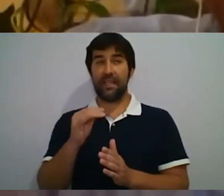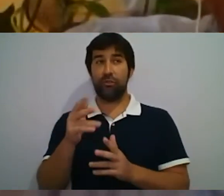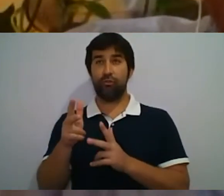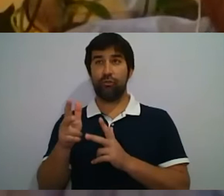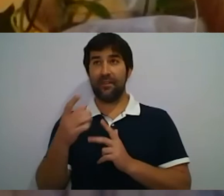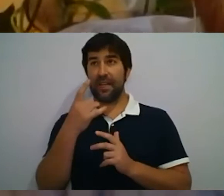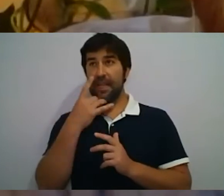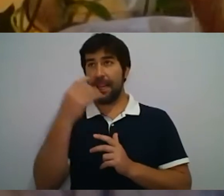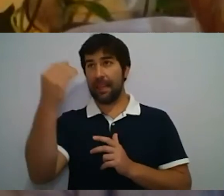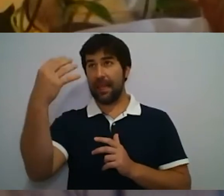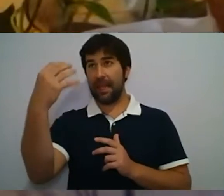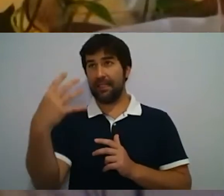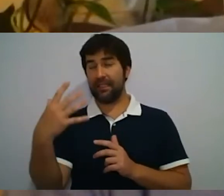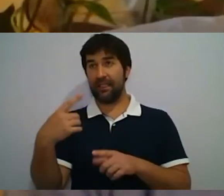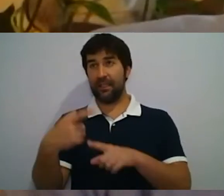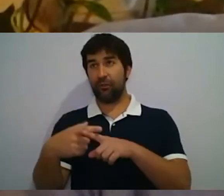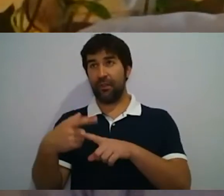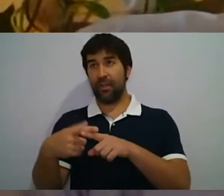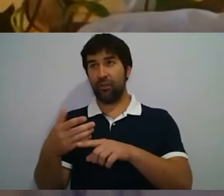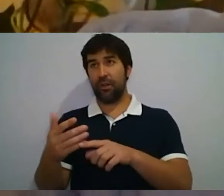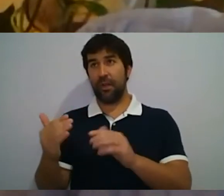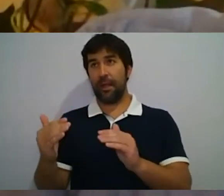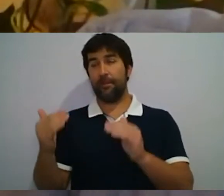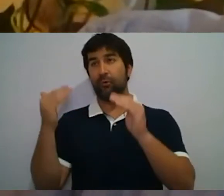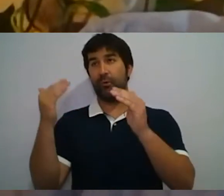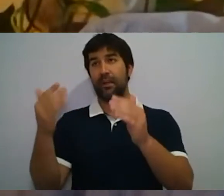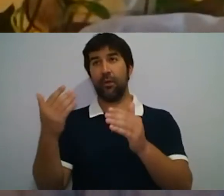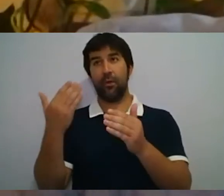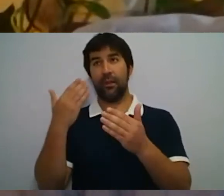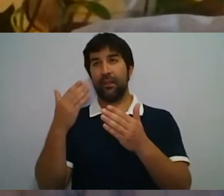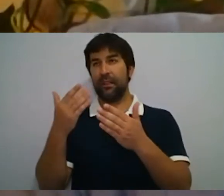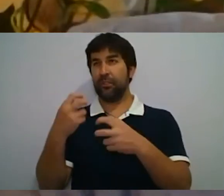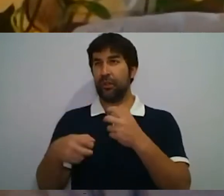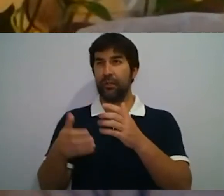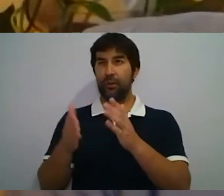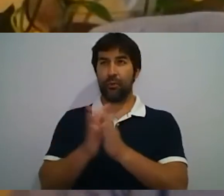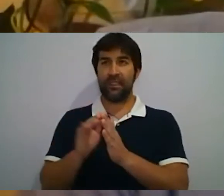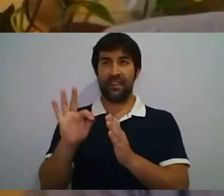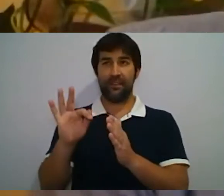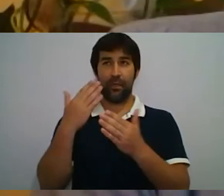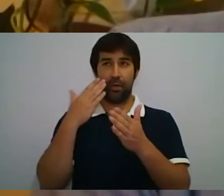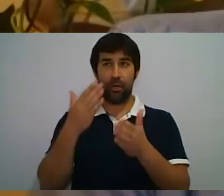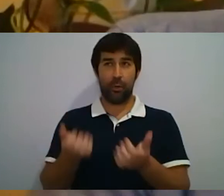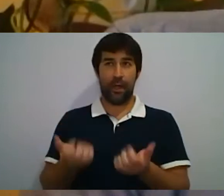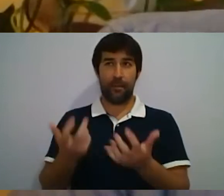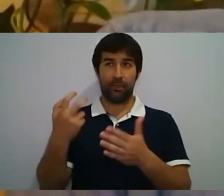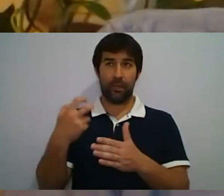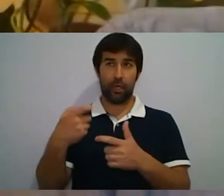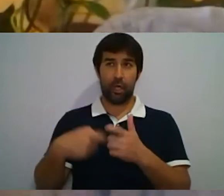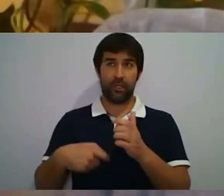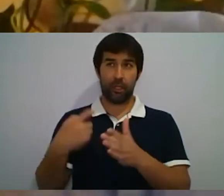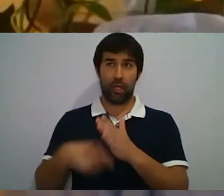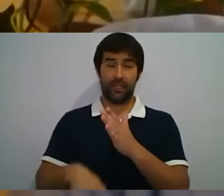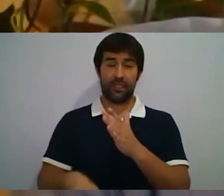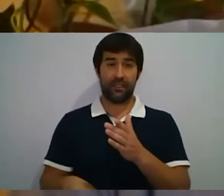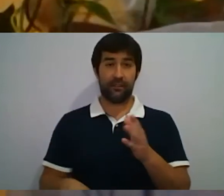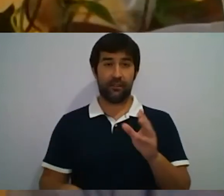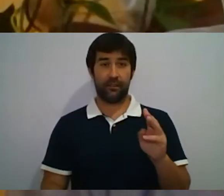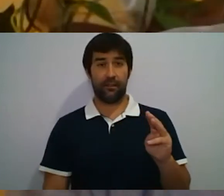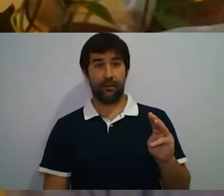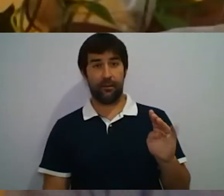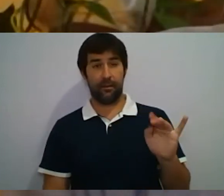the degradation of that material. We really tend to average, for a long time, we were averaging